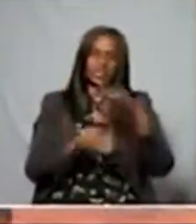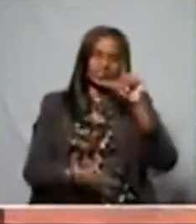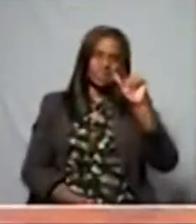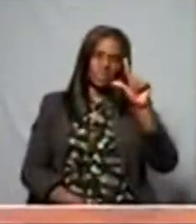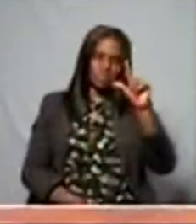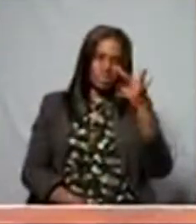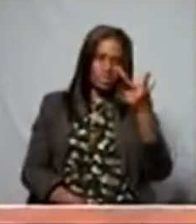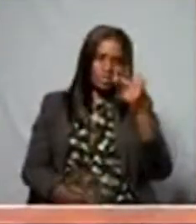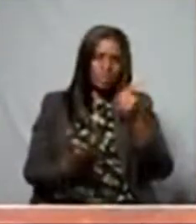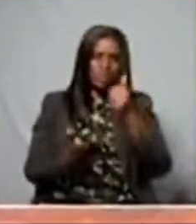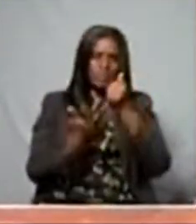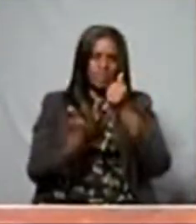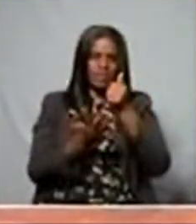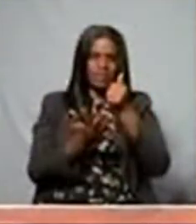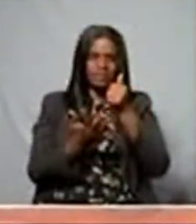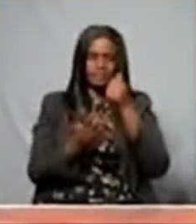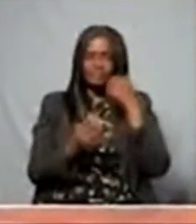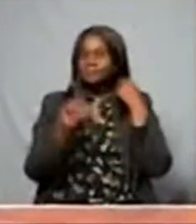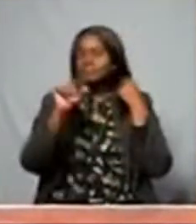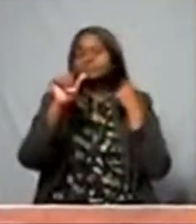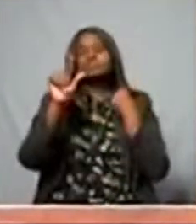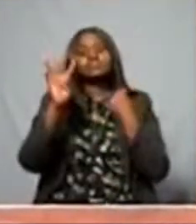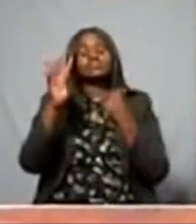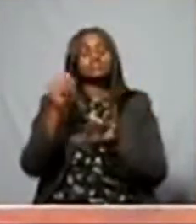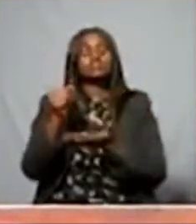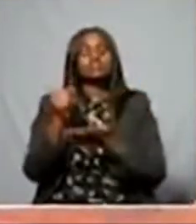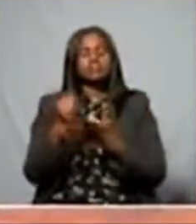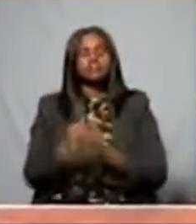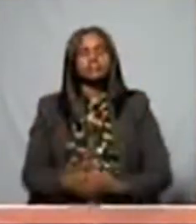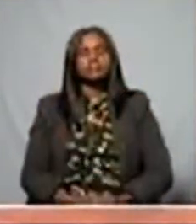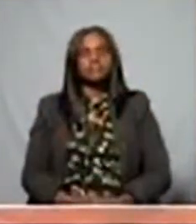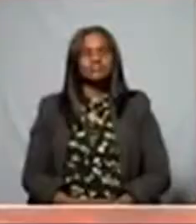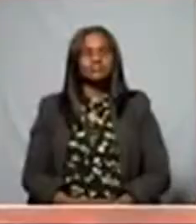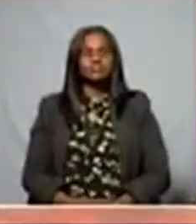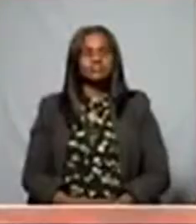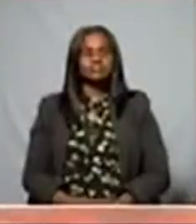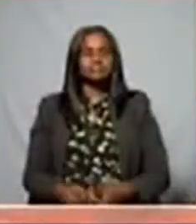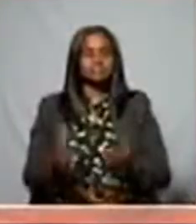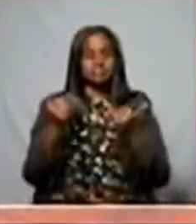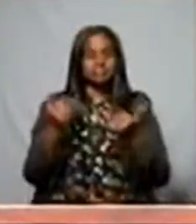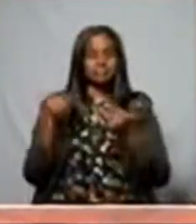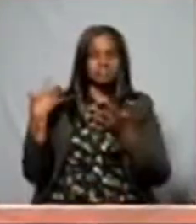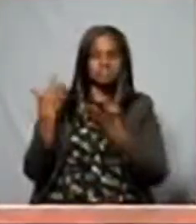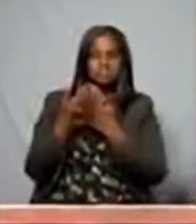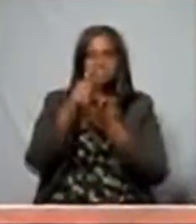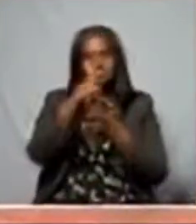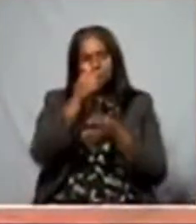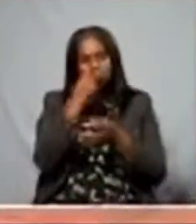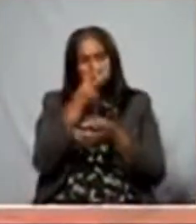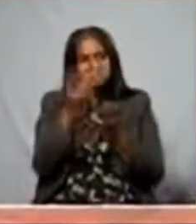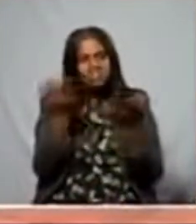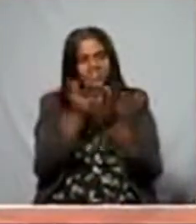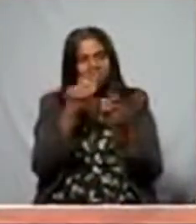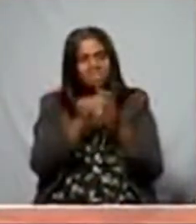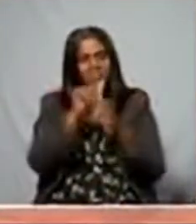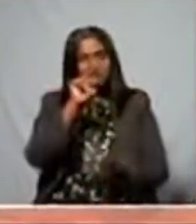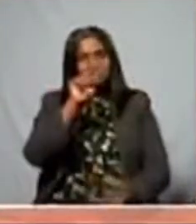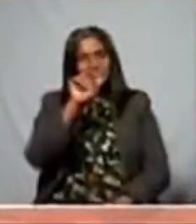2023 budget. I think 2024 budget. To date, you are nowhere in Nalikwanda.